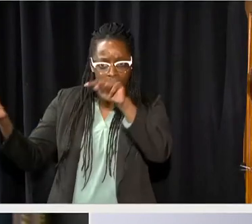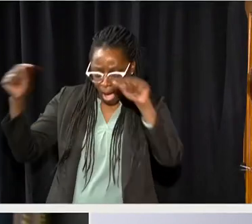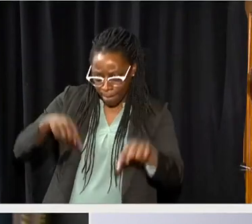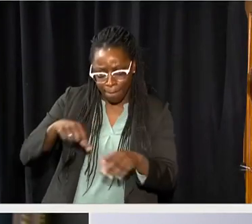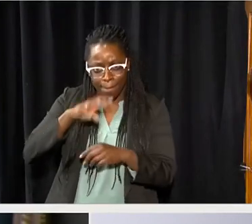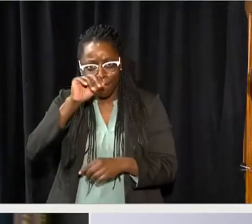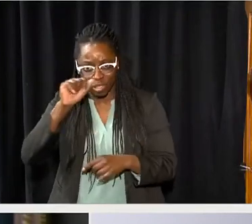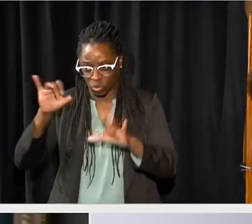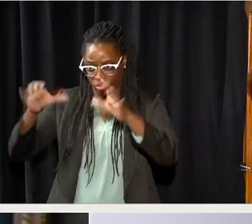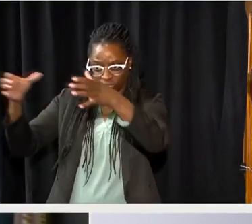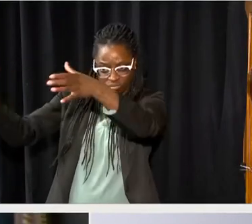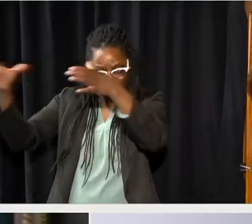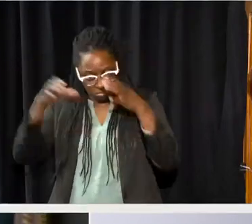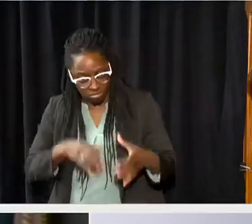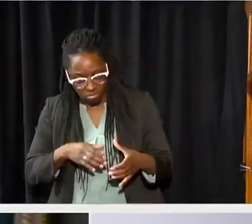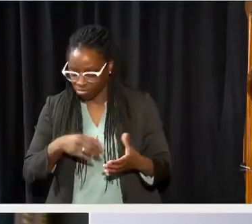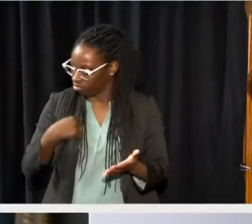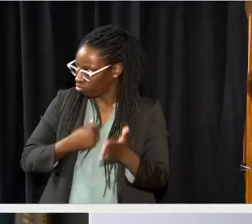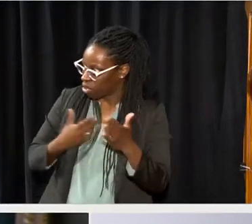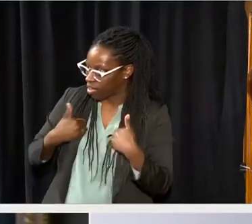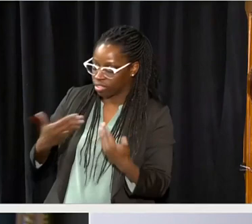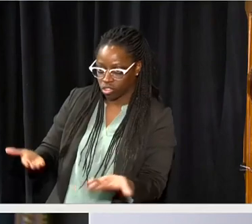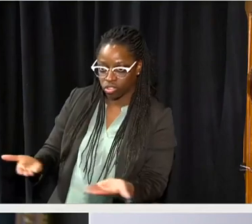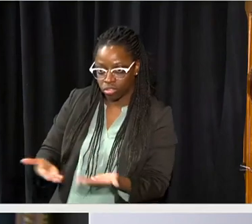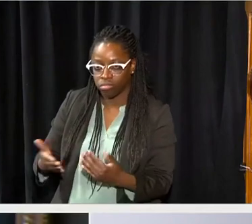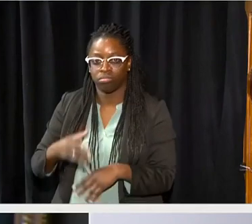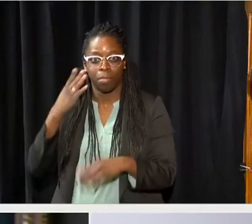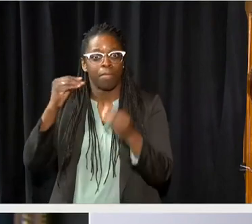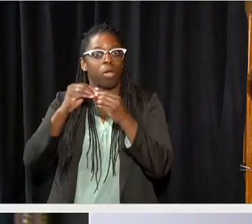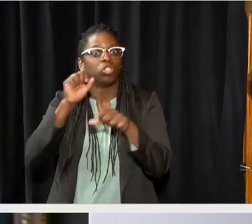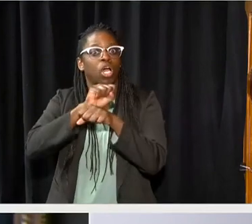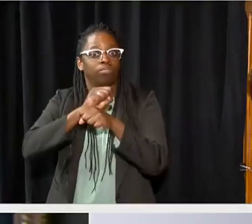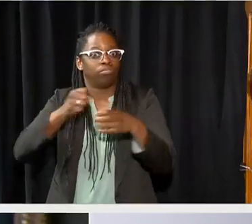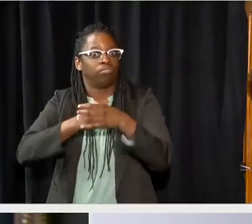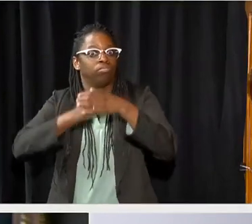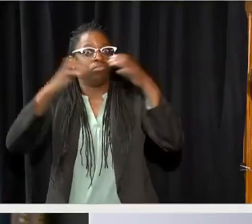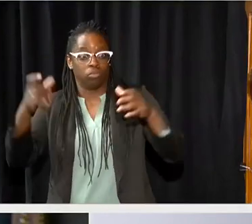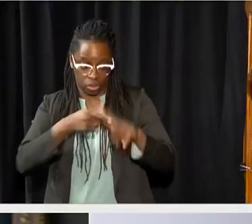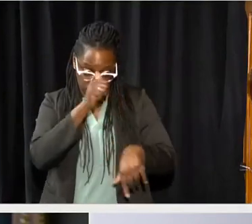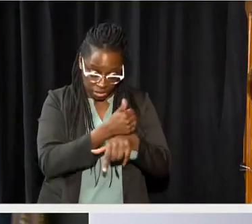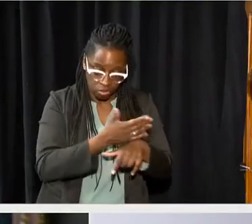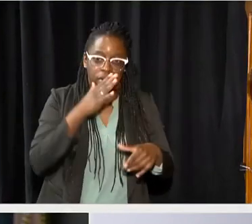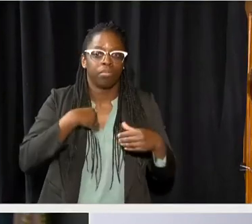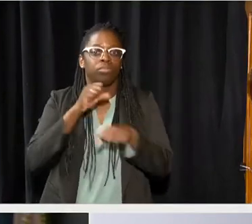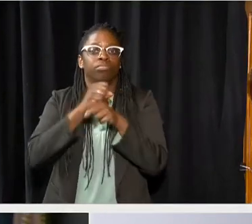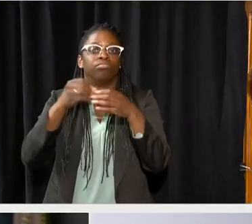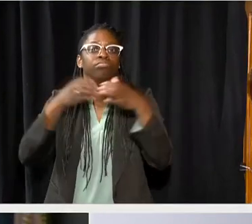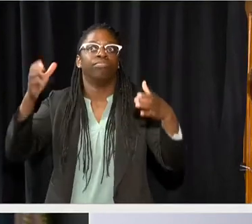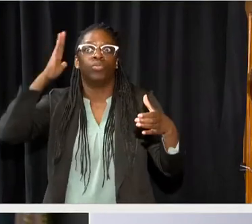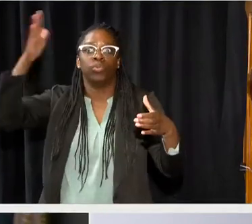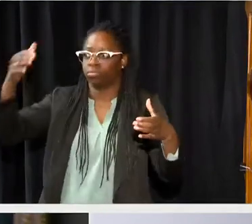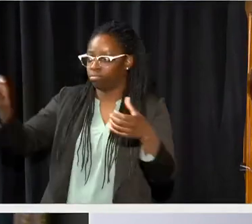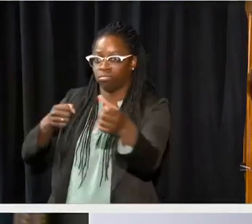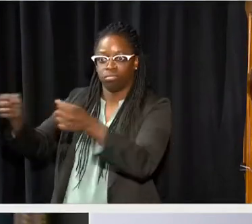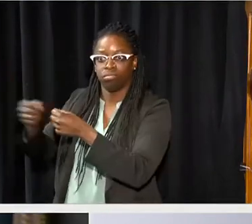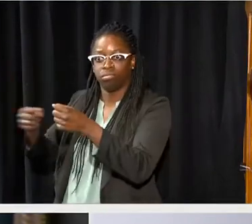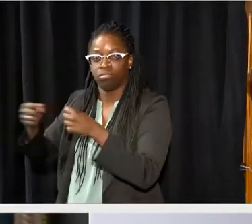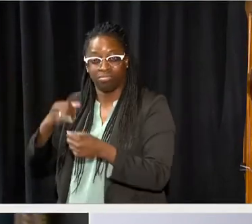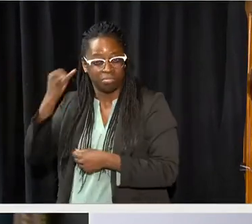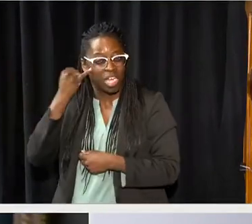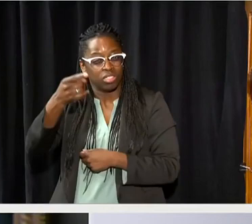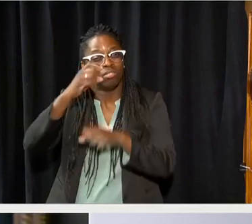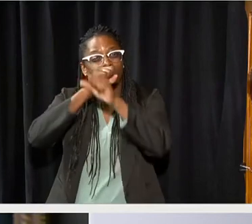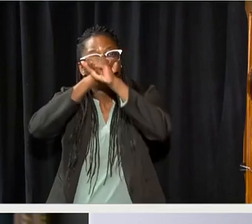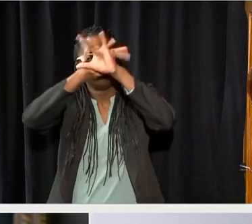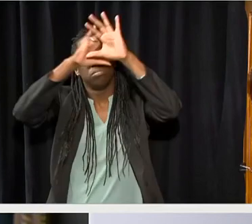in Massachusetts, creating good jobs in the climate corridor we're building across our state. You can see it coming